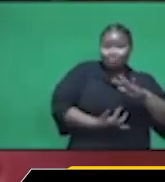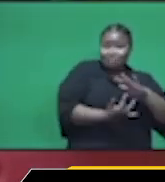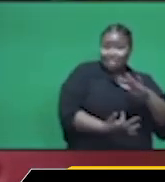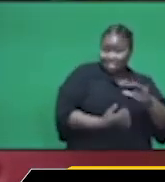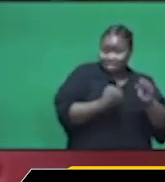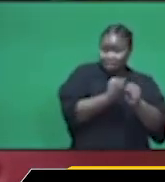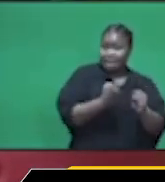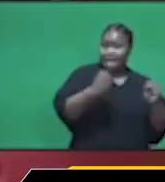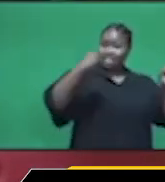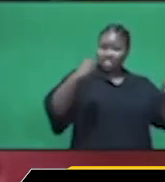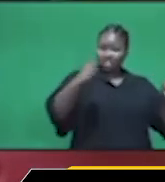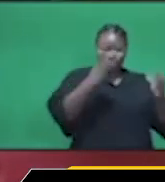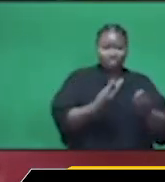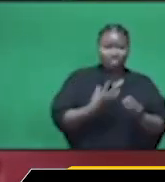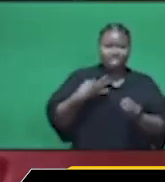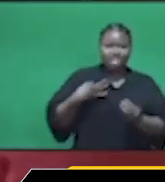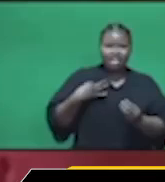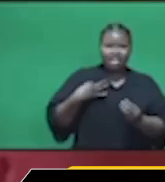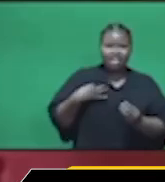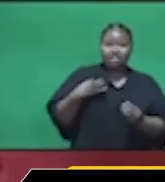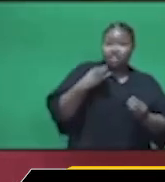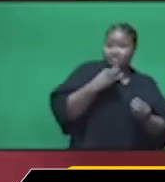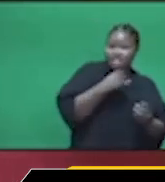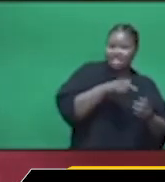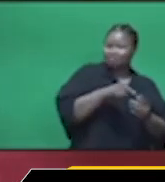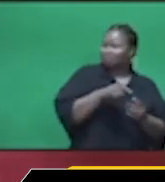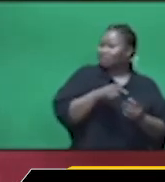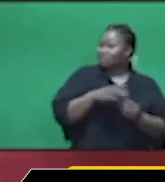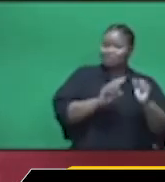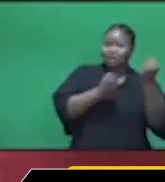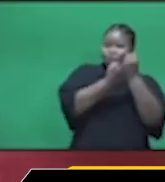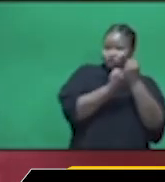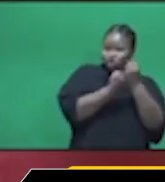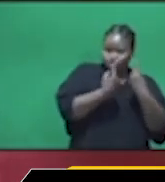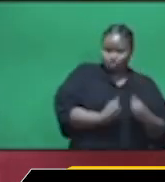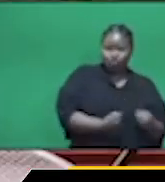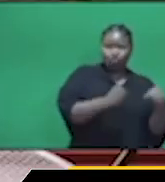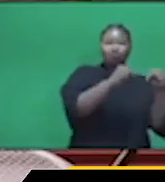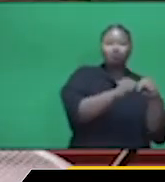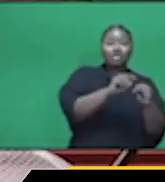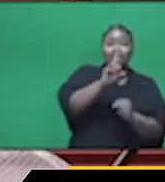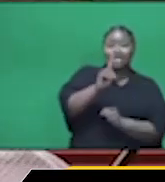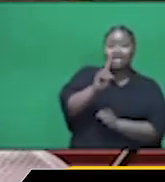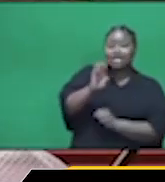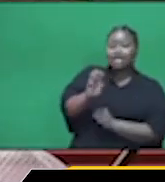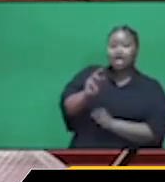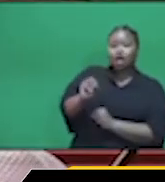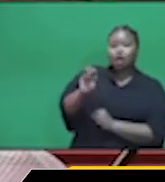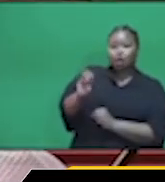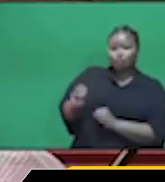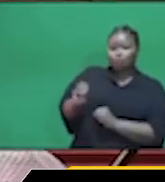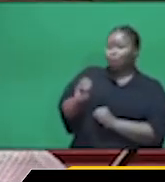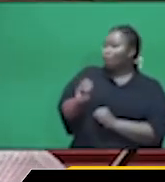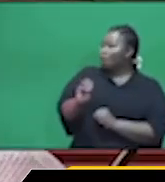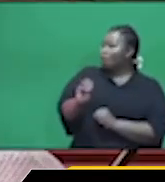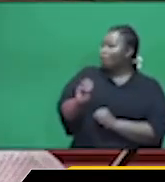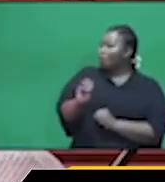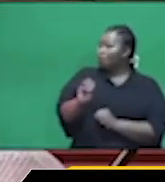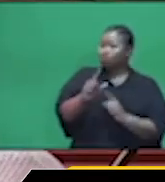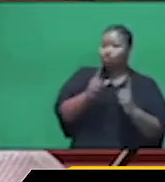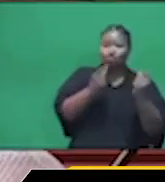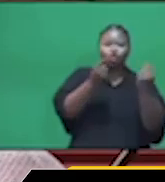of offering international solidarity and support. We, Putemo and Swazis, know it too well, as